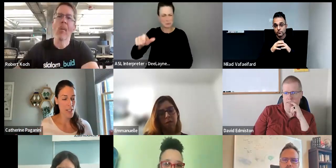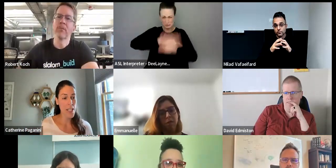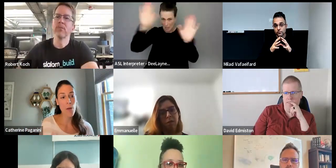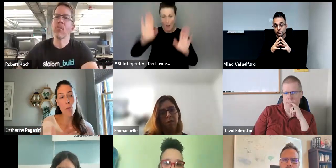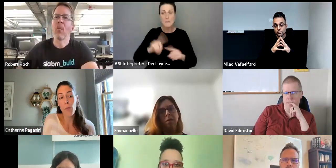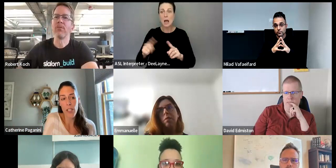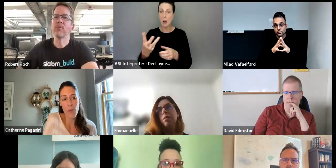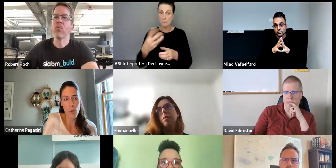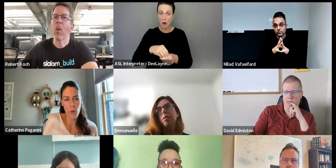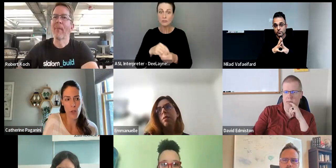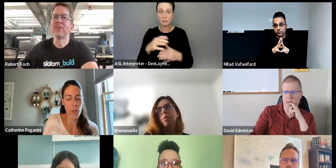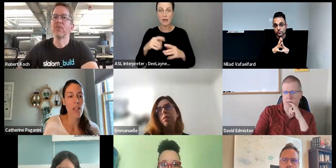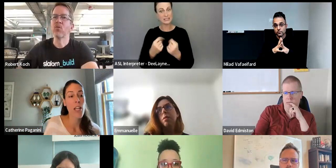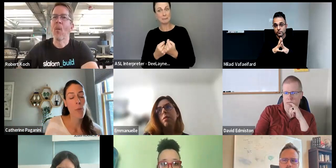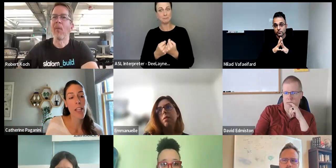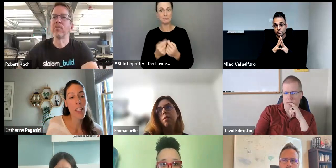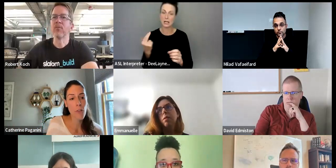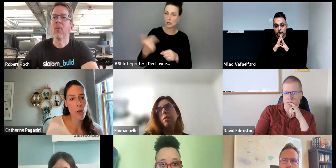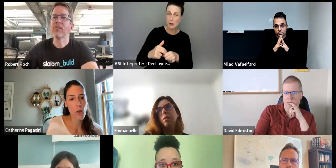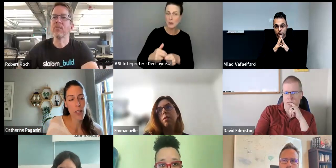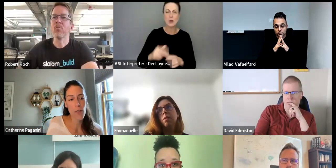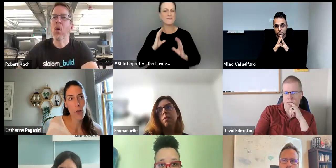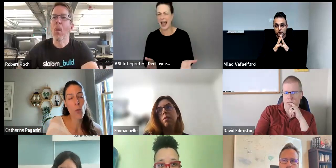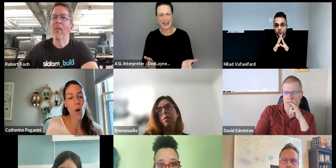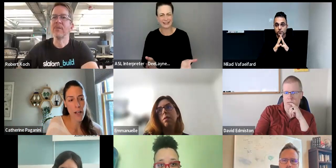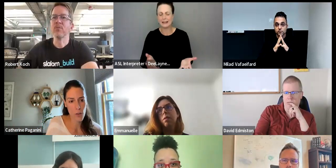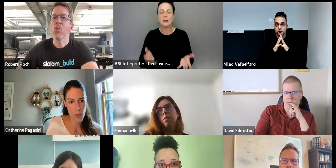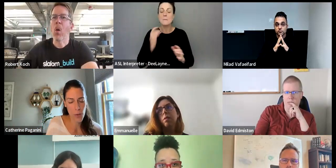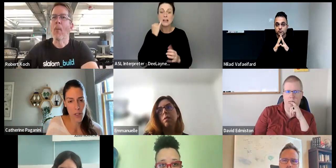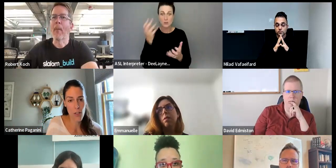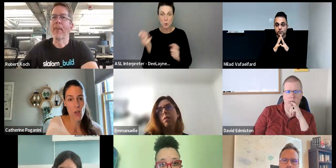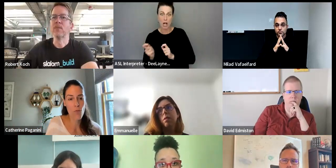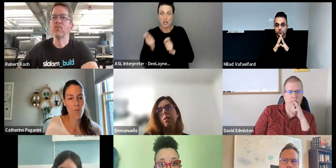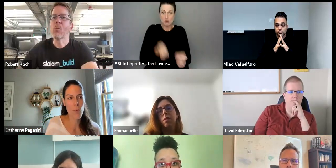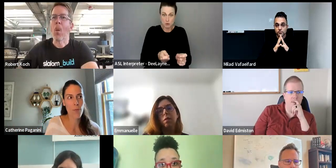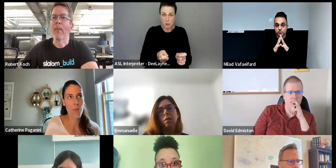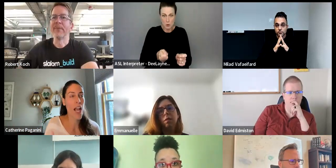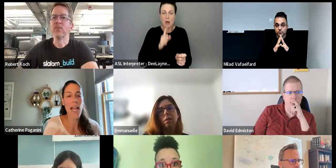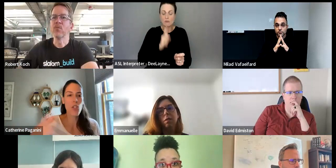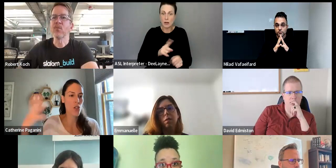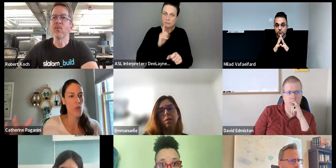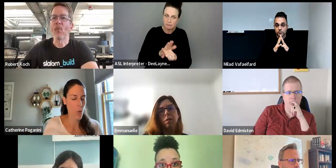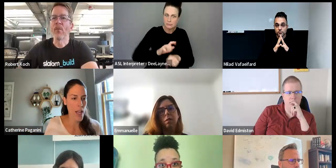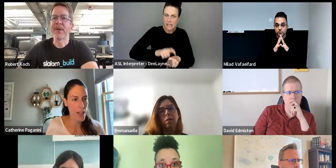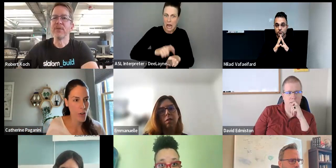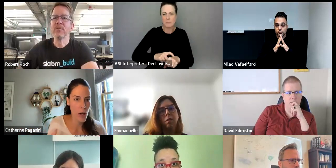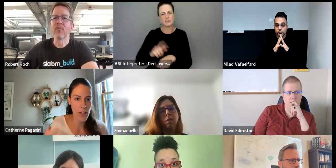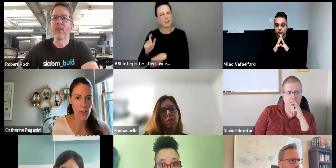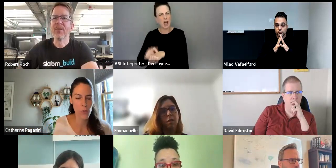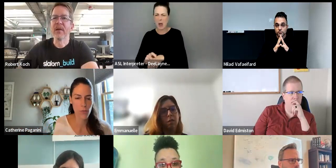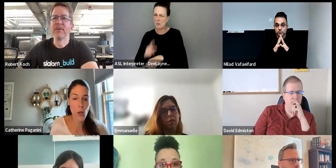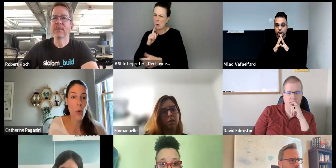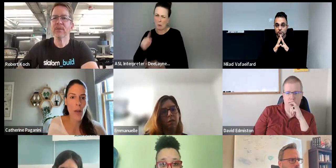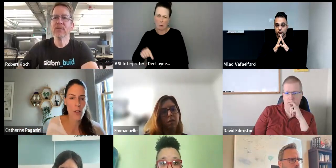part of the team, and we need people who contribute. But if you want to contribute and time just goes away, you know,